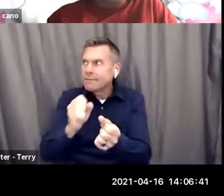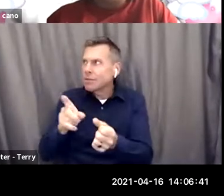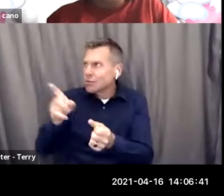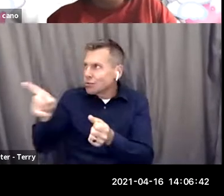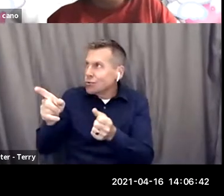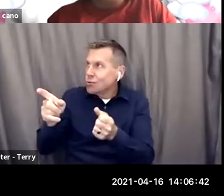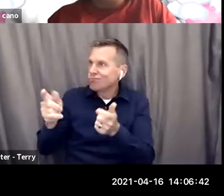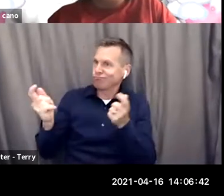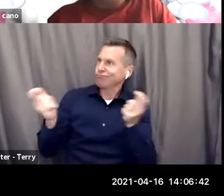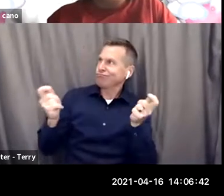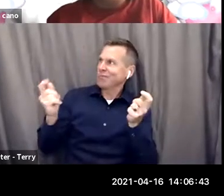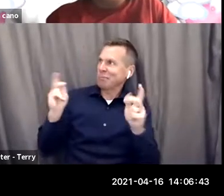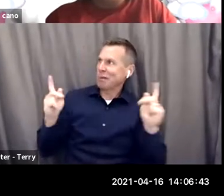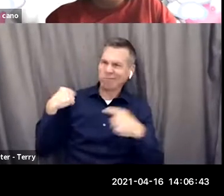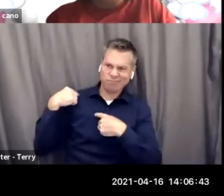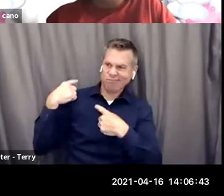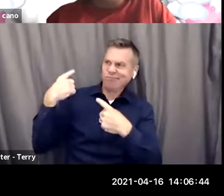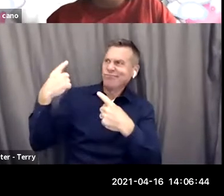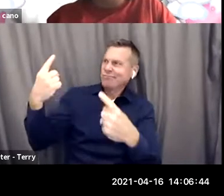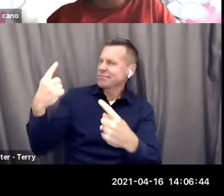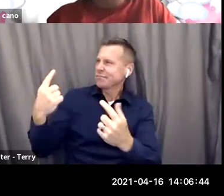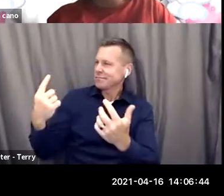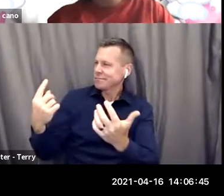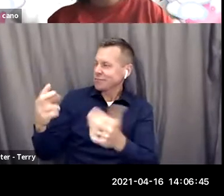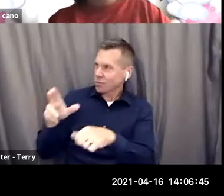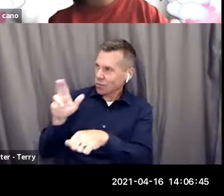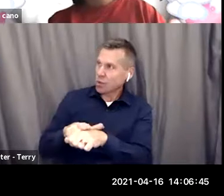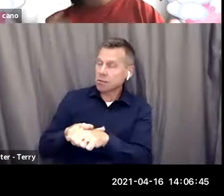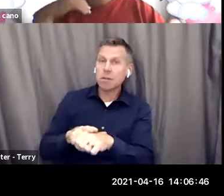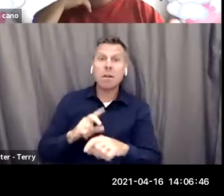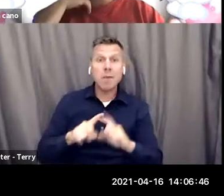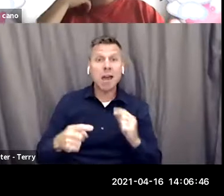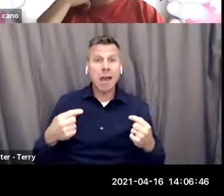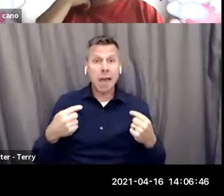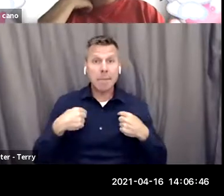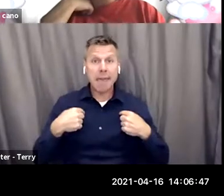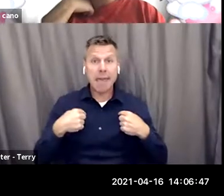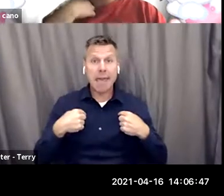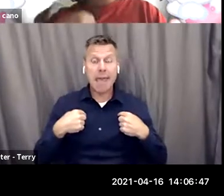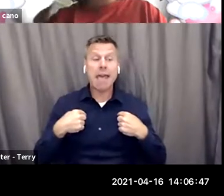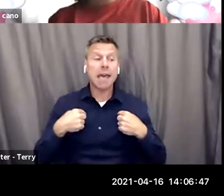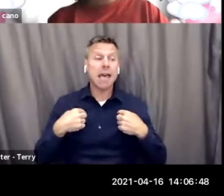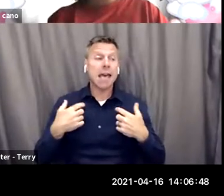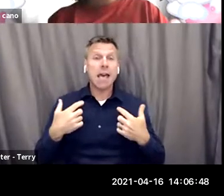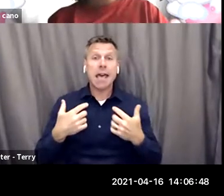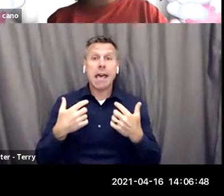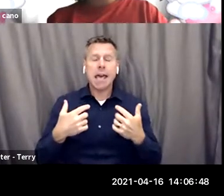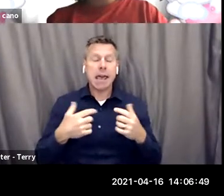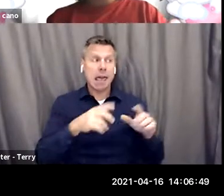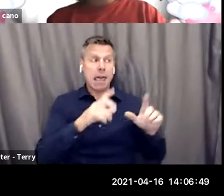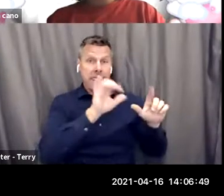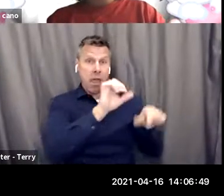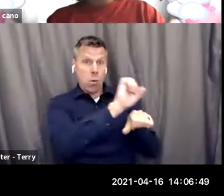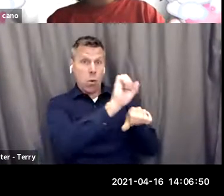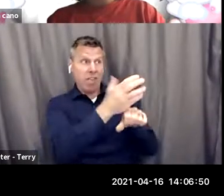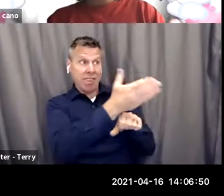goes, you've been supervising people for years. But because I hadn't been able to reframe the work I had done